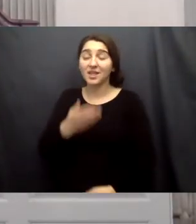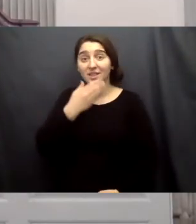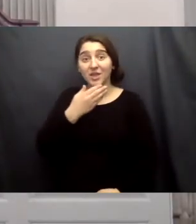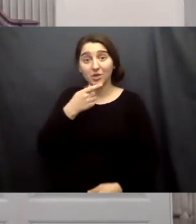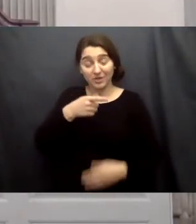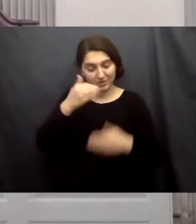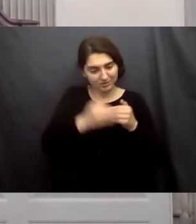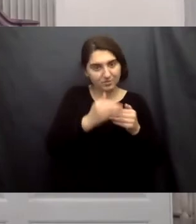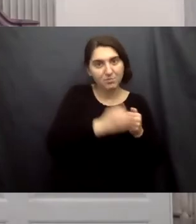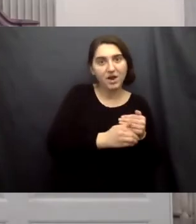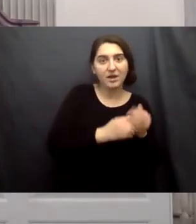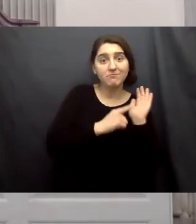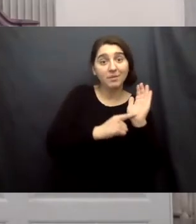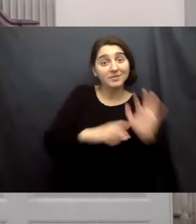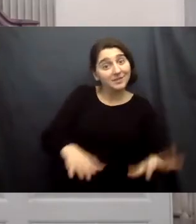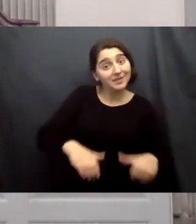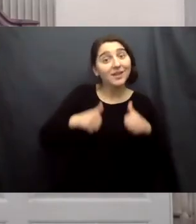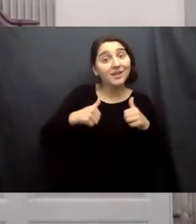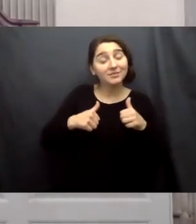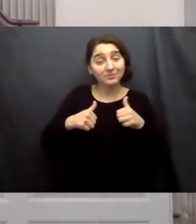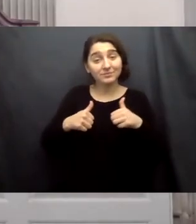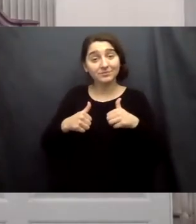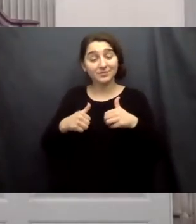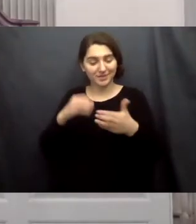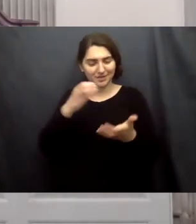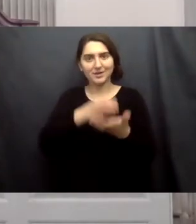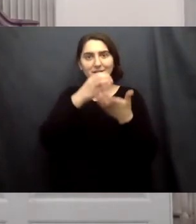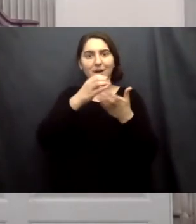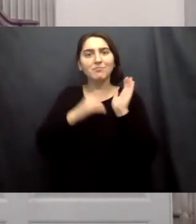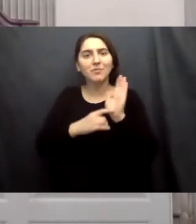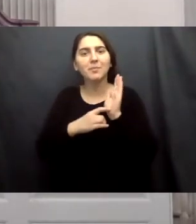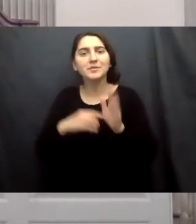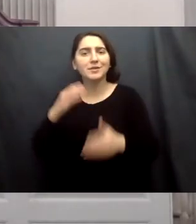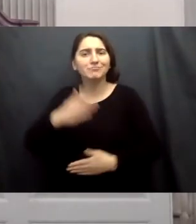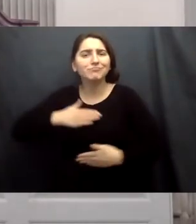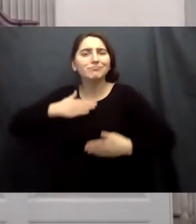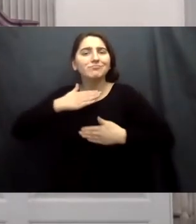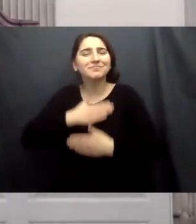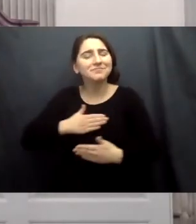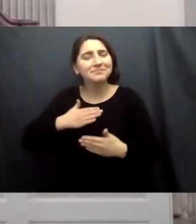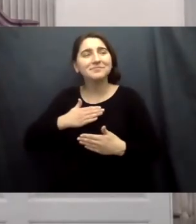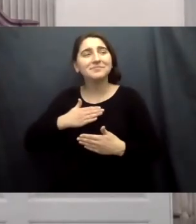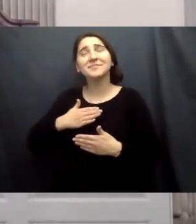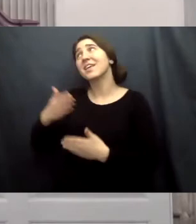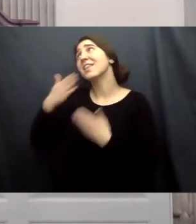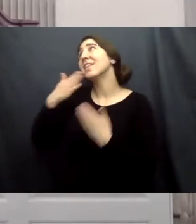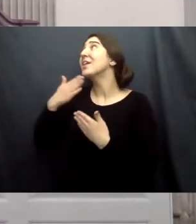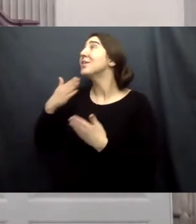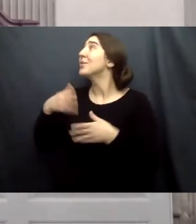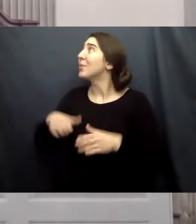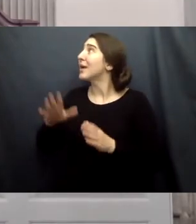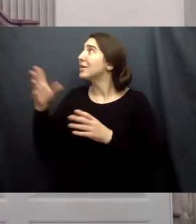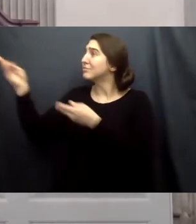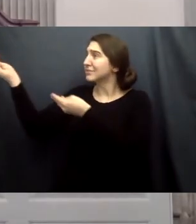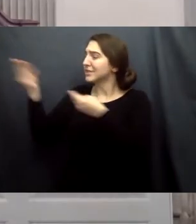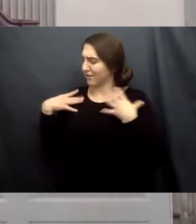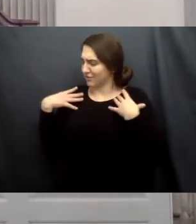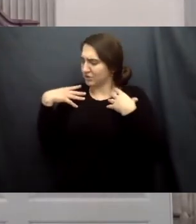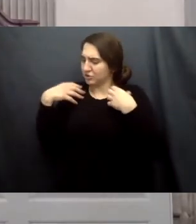Thank you for this bread of life, this cup of joy. Thank you for the